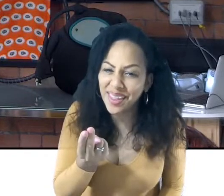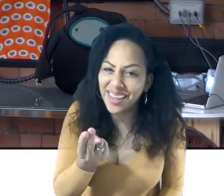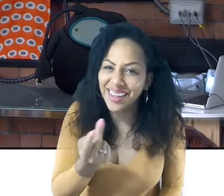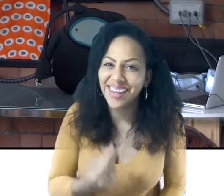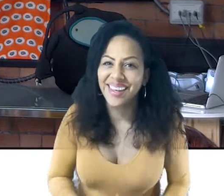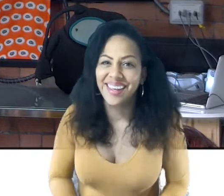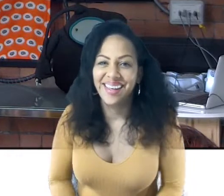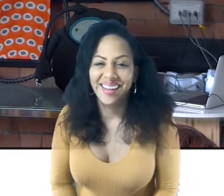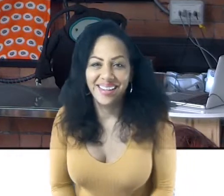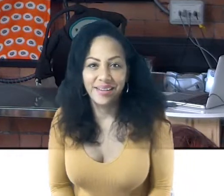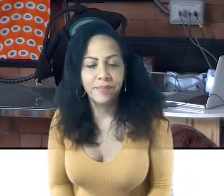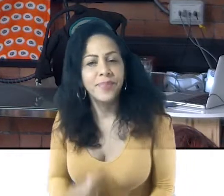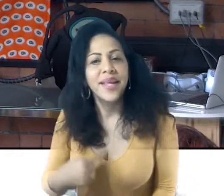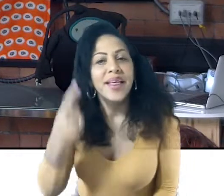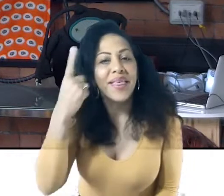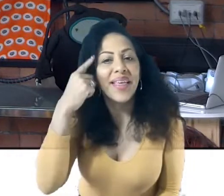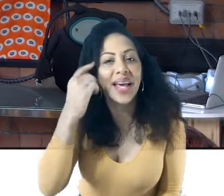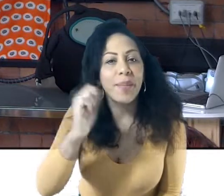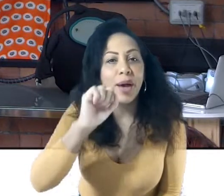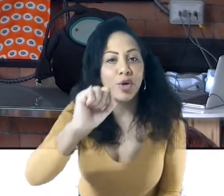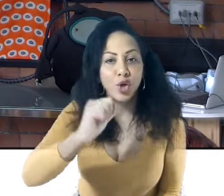your biology, or your